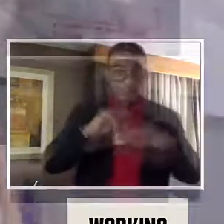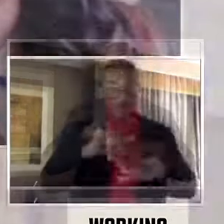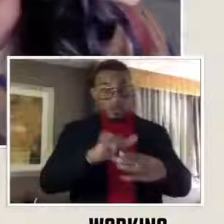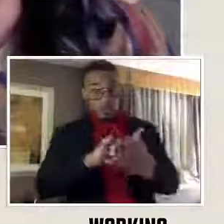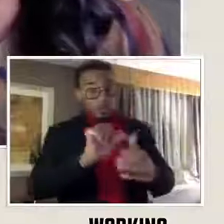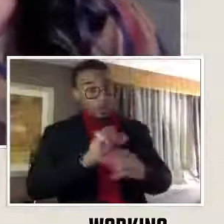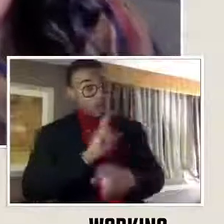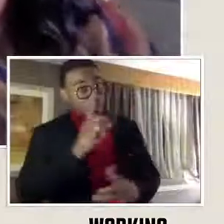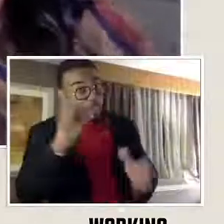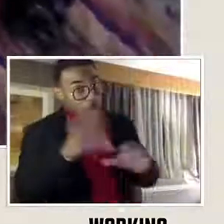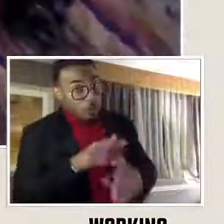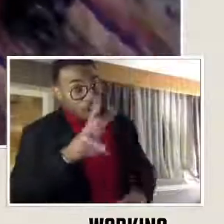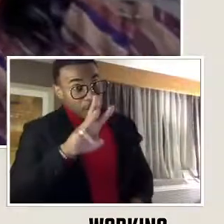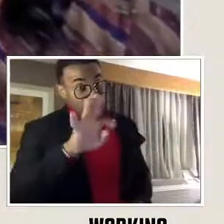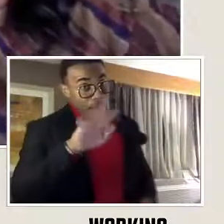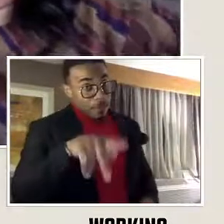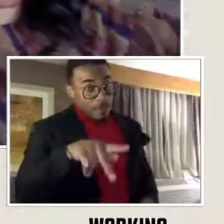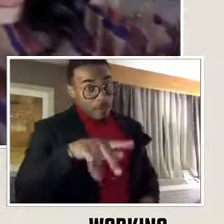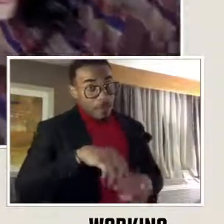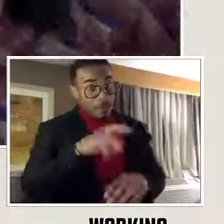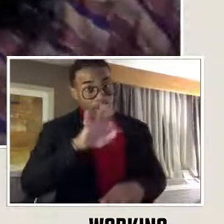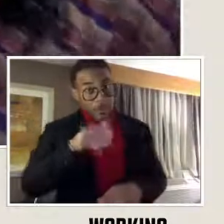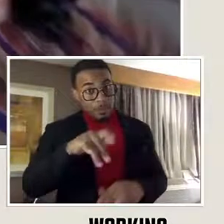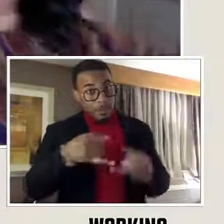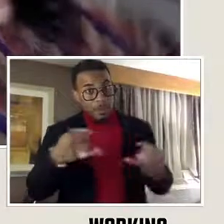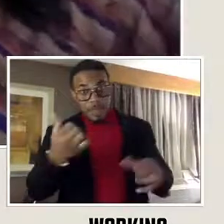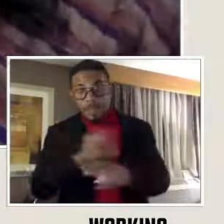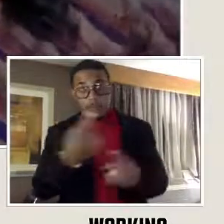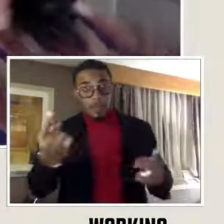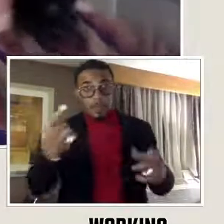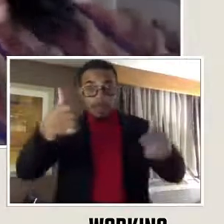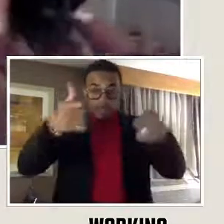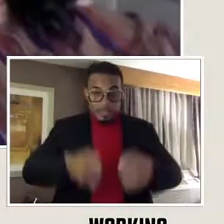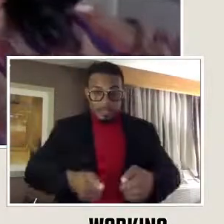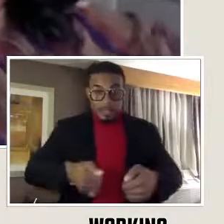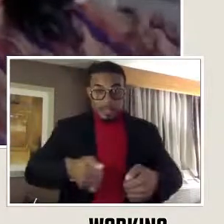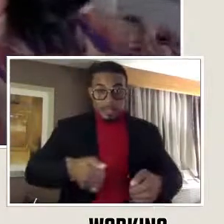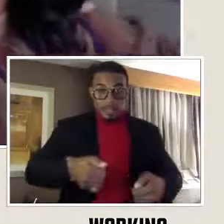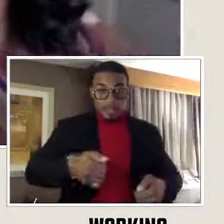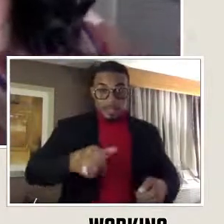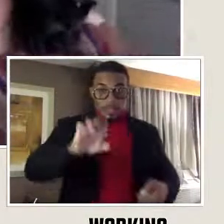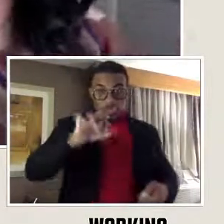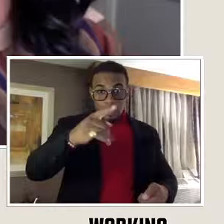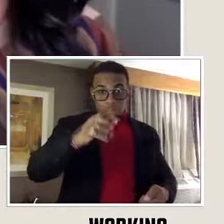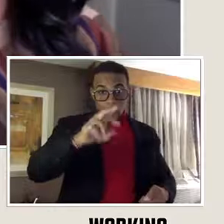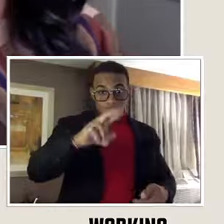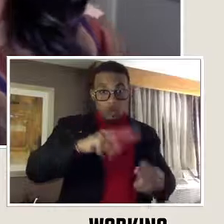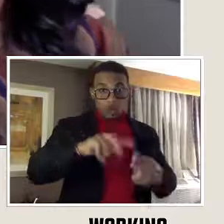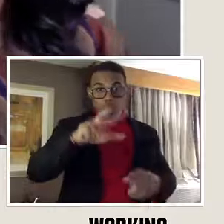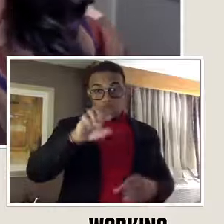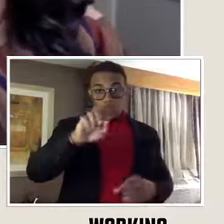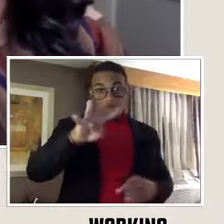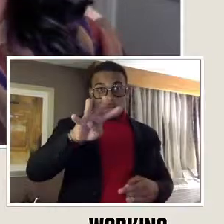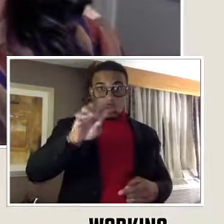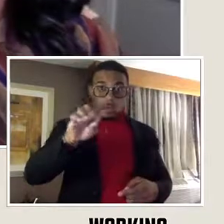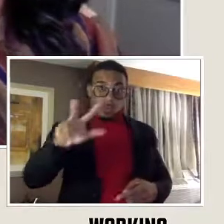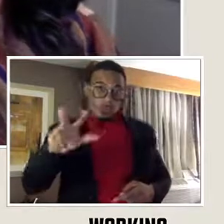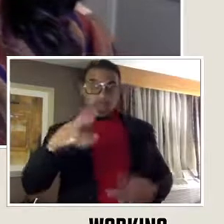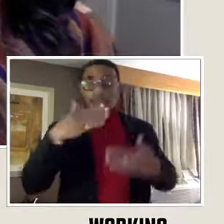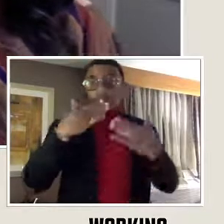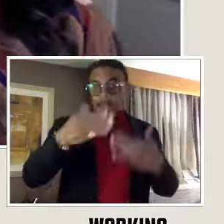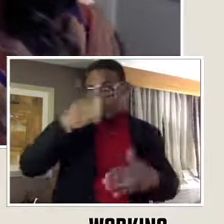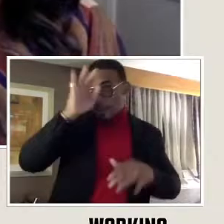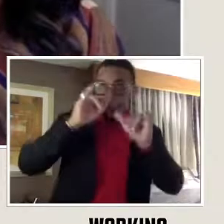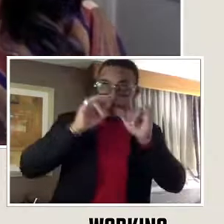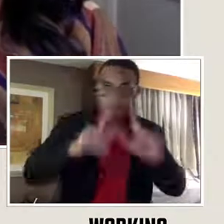York, make sure to vote WFP on the WFP line. Everybody text charter to 30403. Thank you.